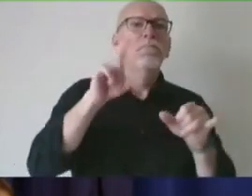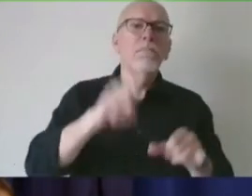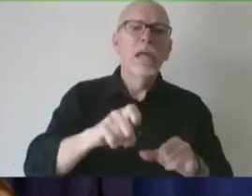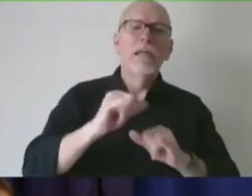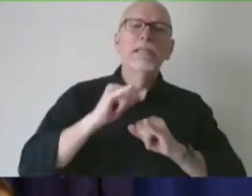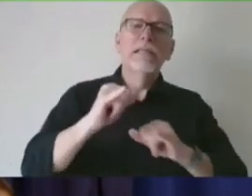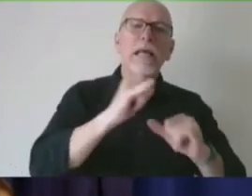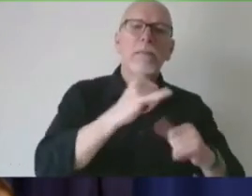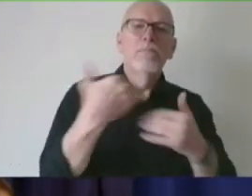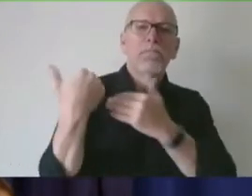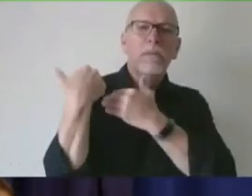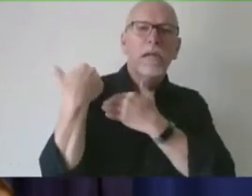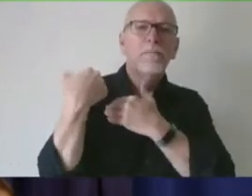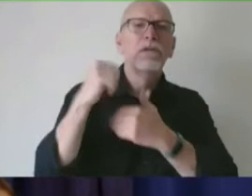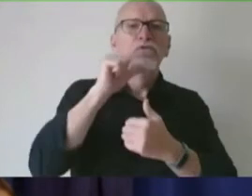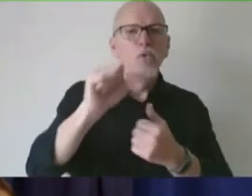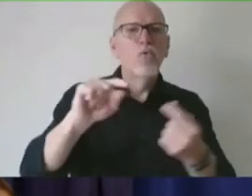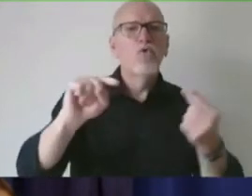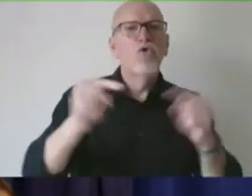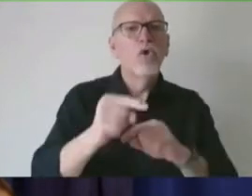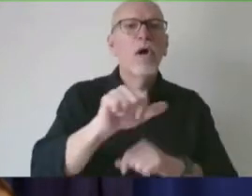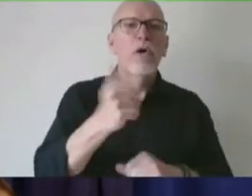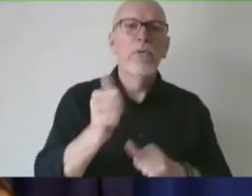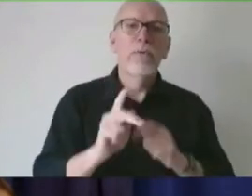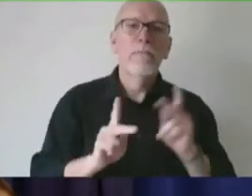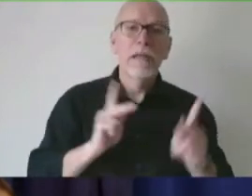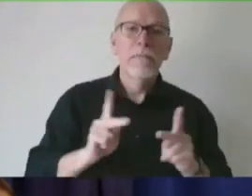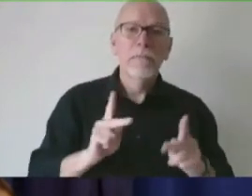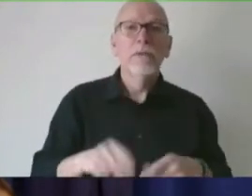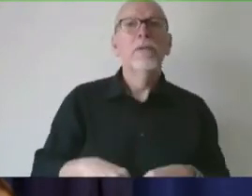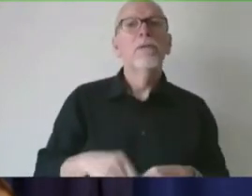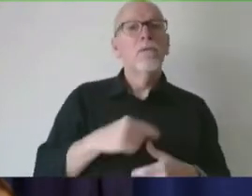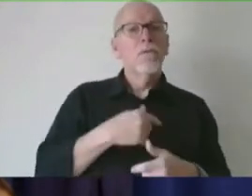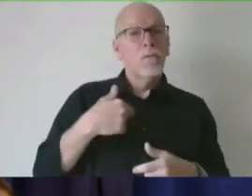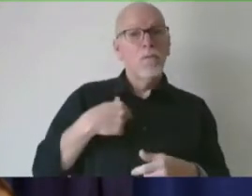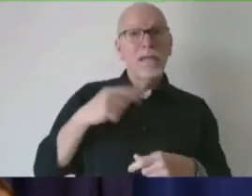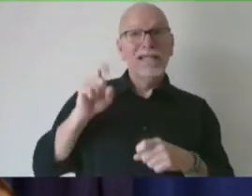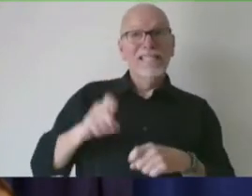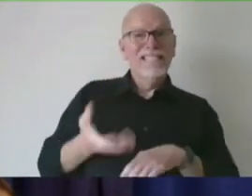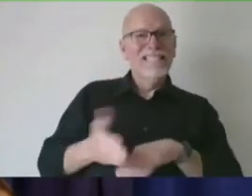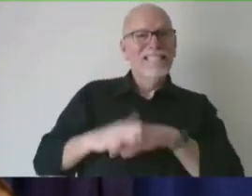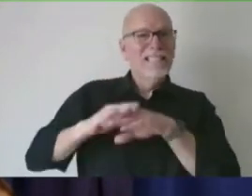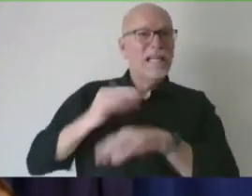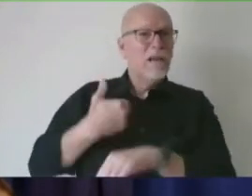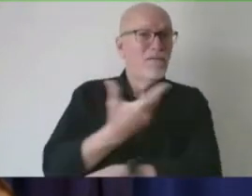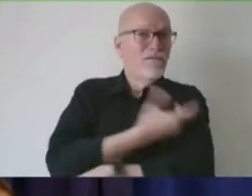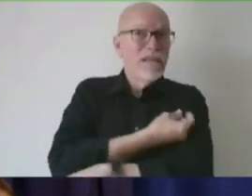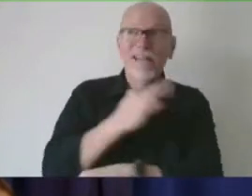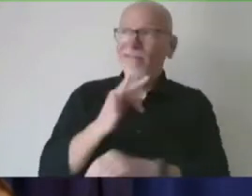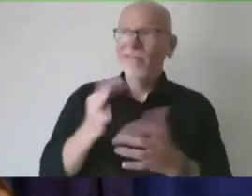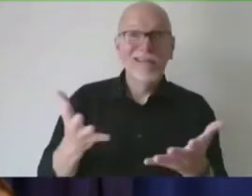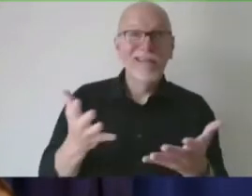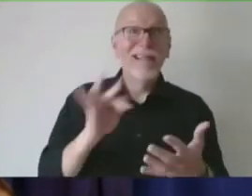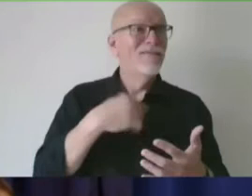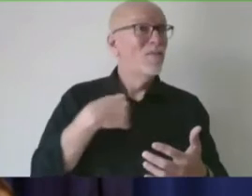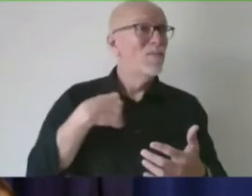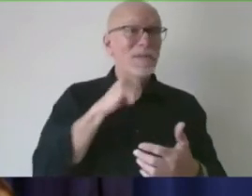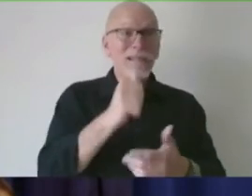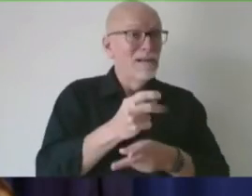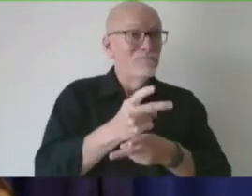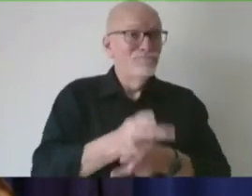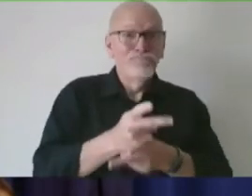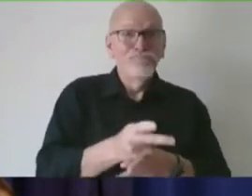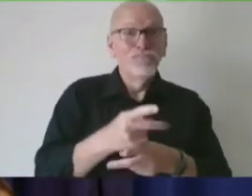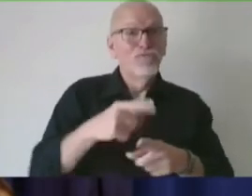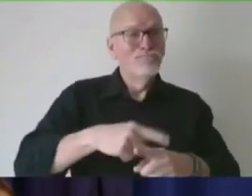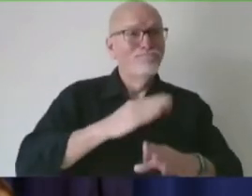responsibility to do no harm to others. Until we increase our vaccination rates, and unless we use every tool available to us to stop the